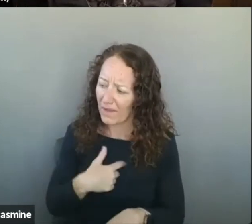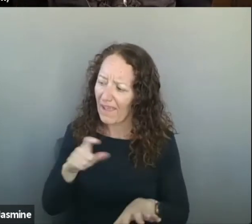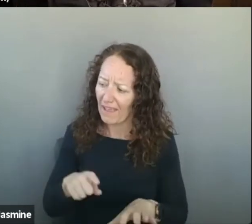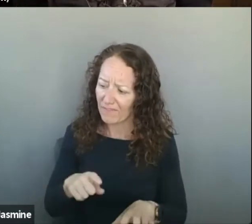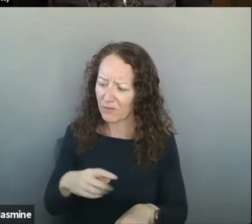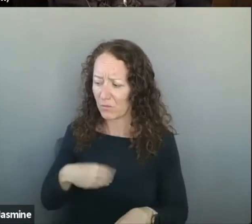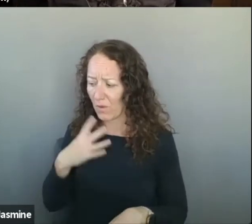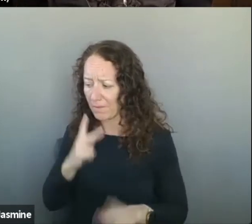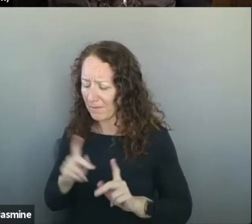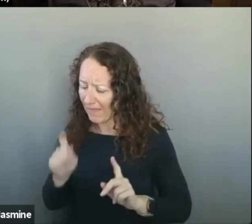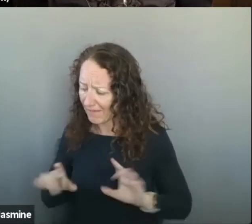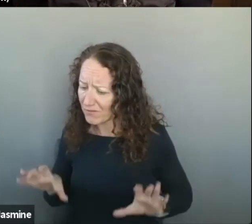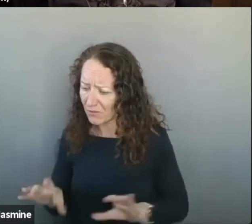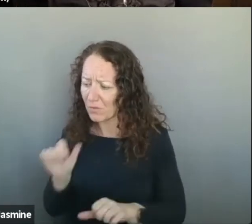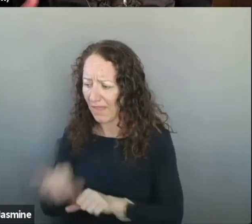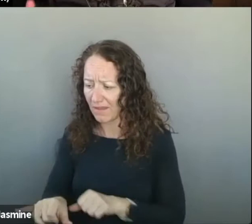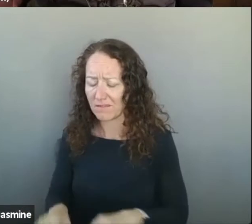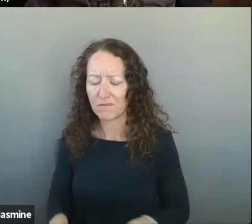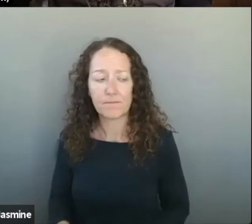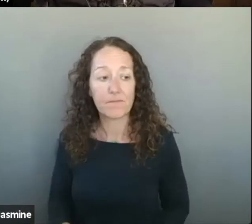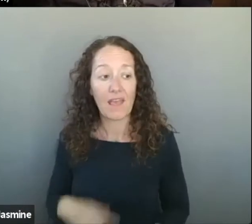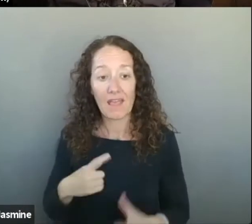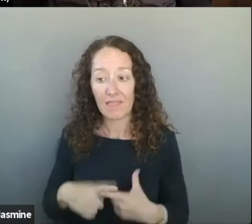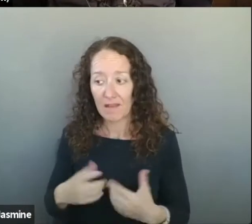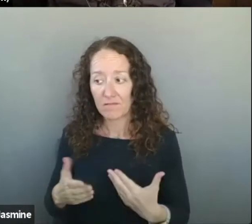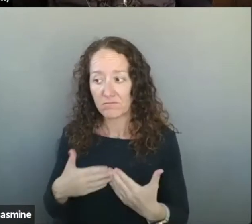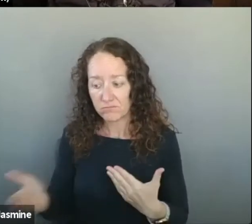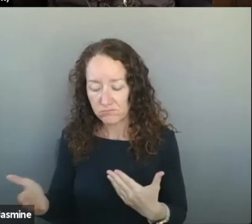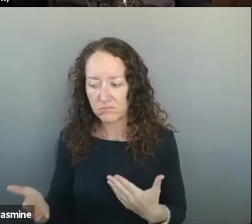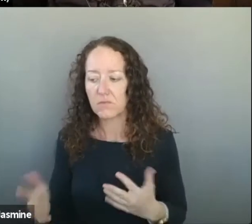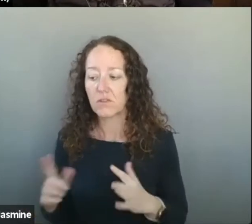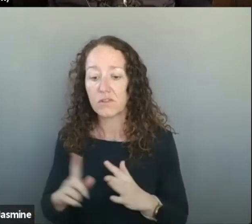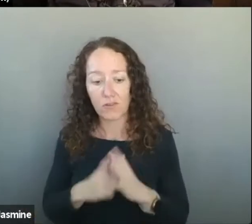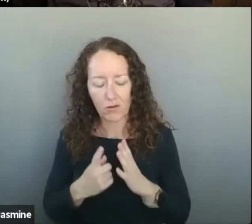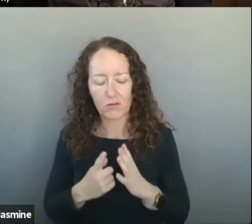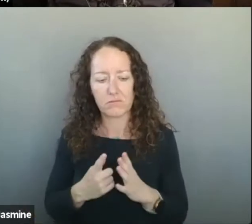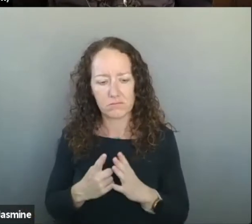is only from there that we can start